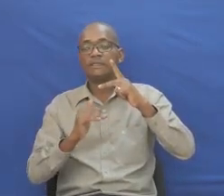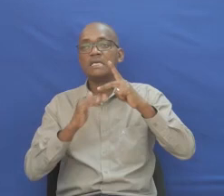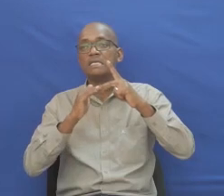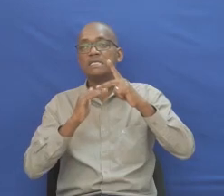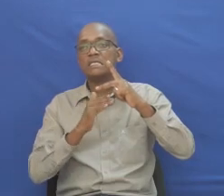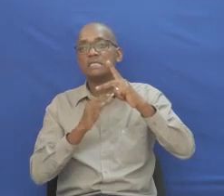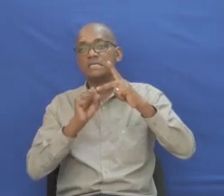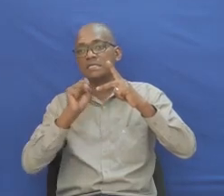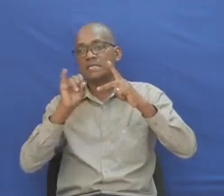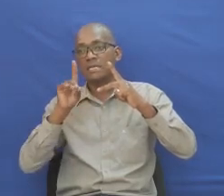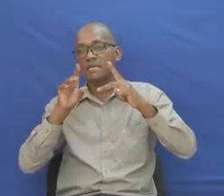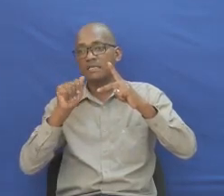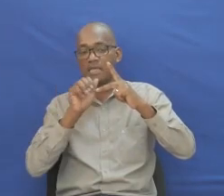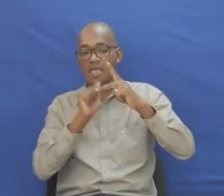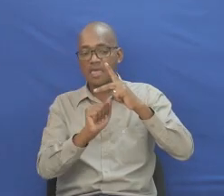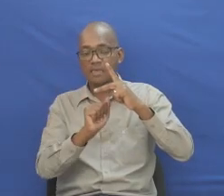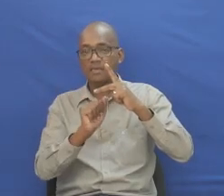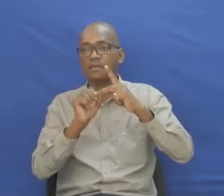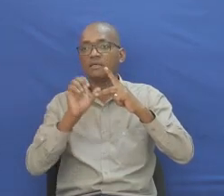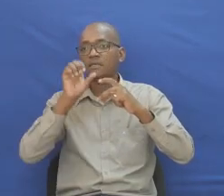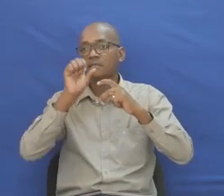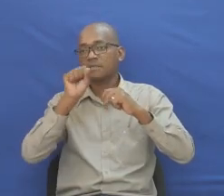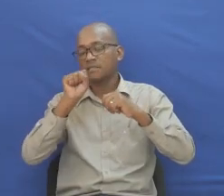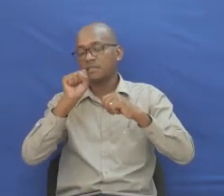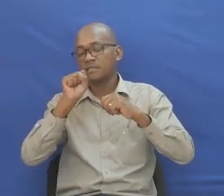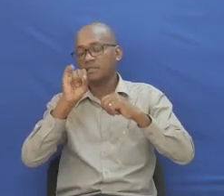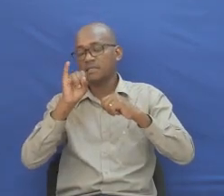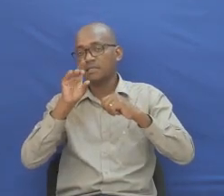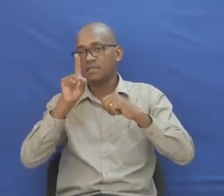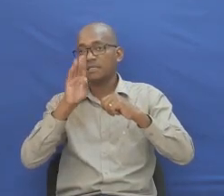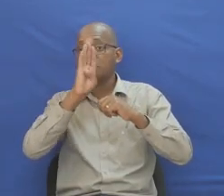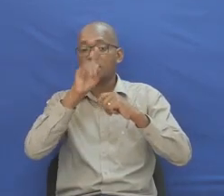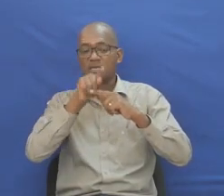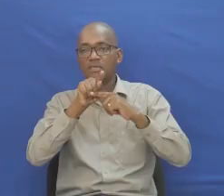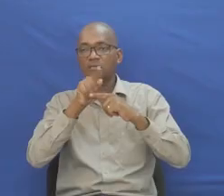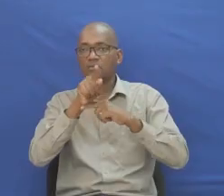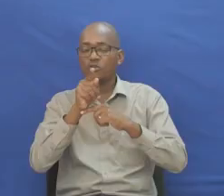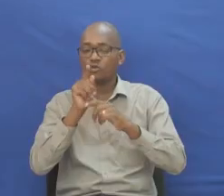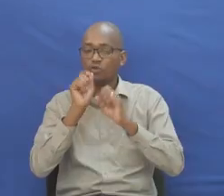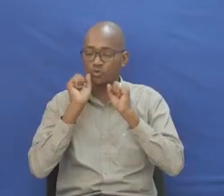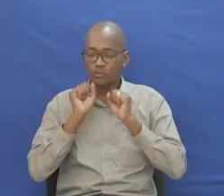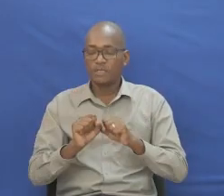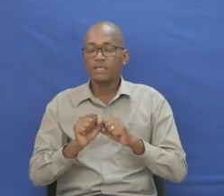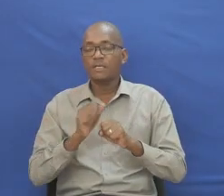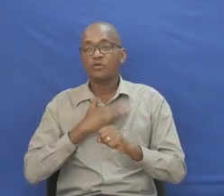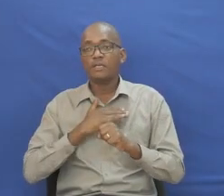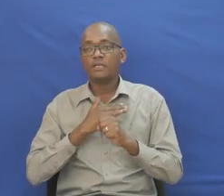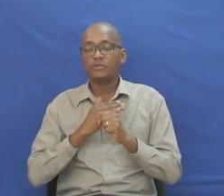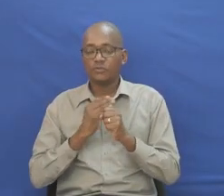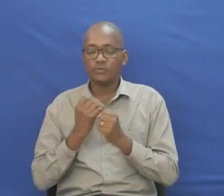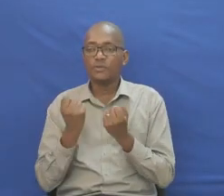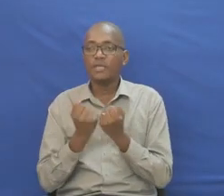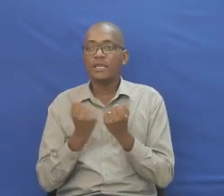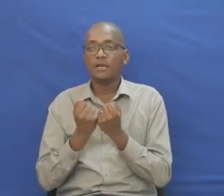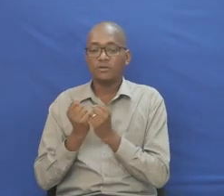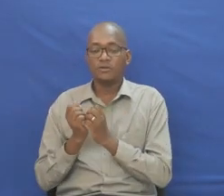B. We need to generalize the formula concerning to what we have got here. Observe this one in